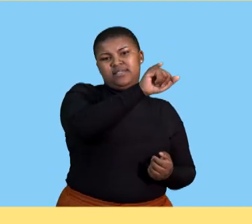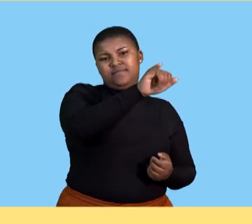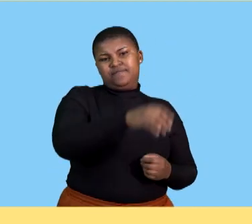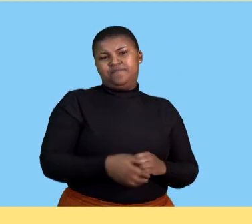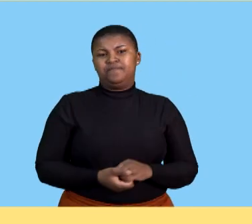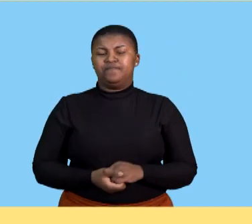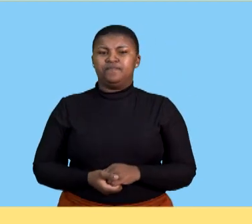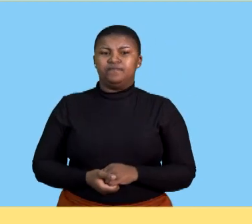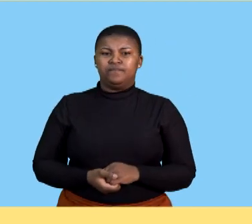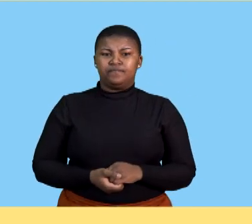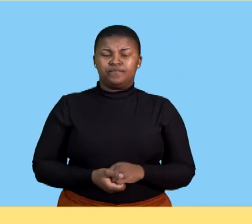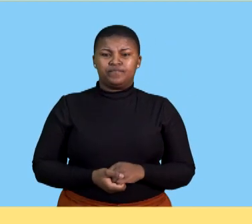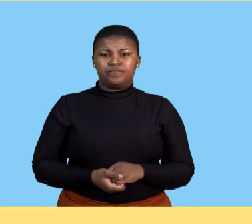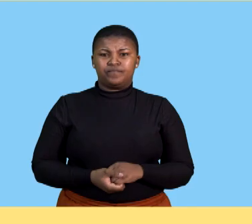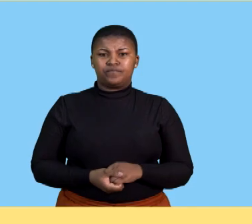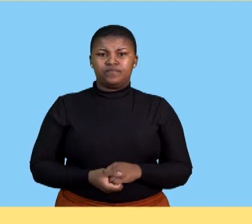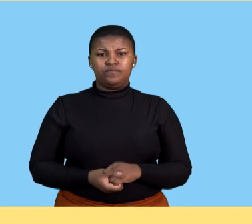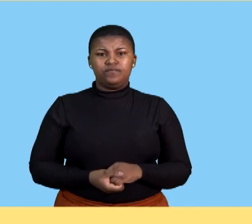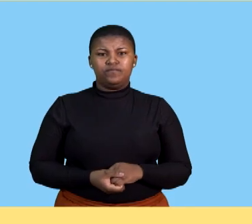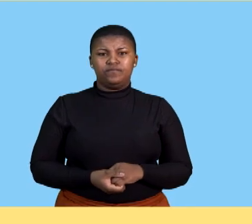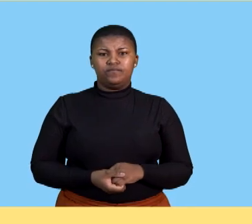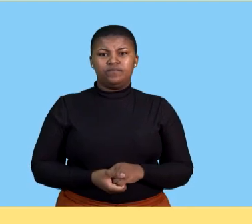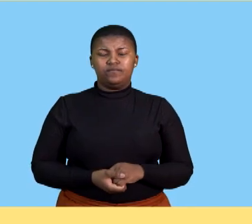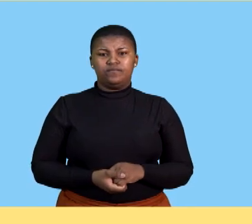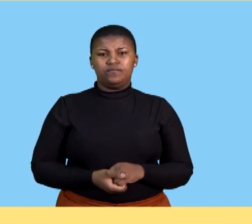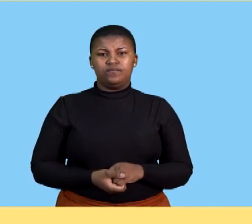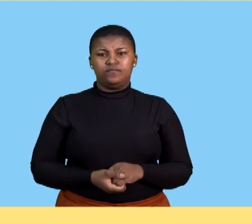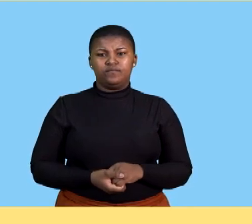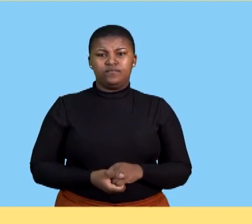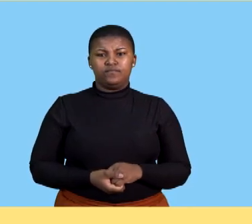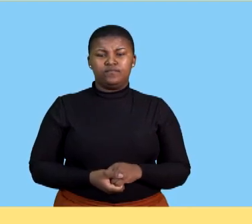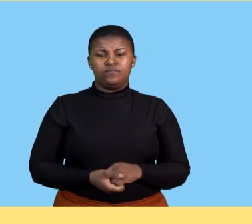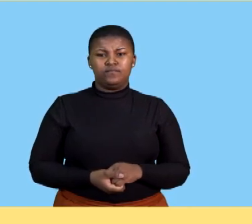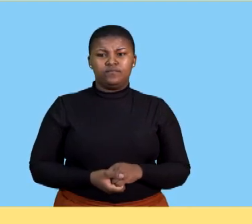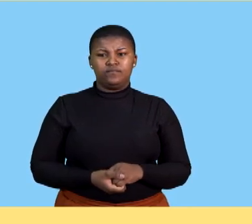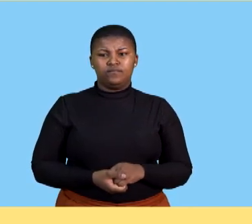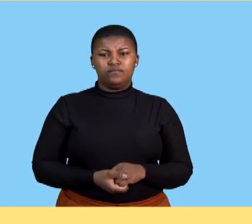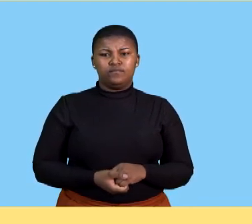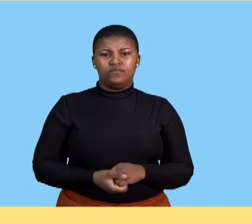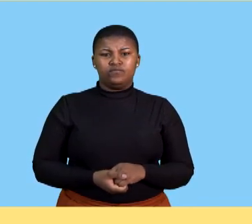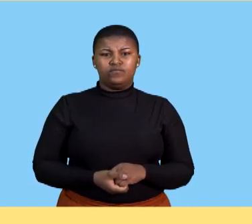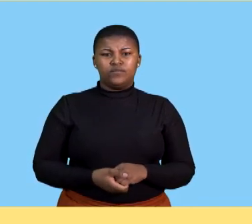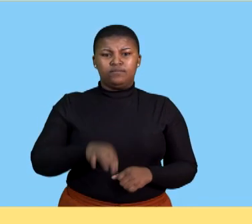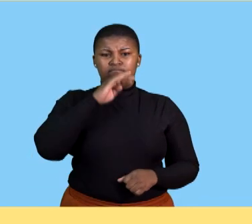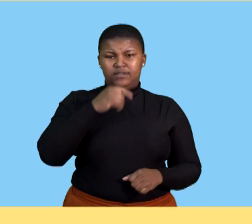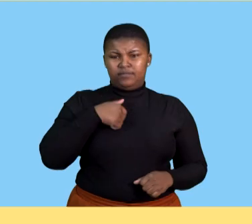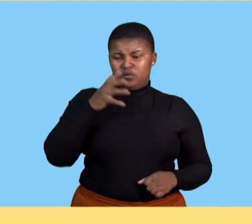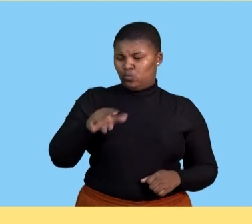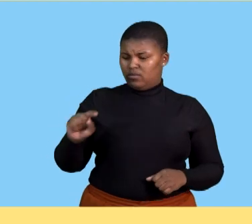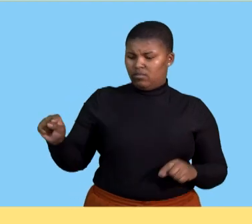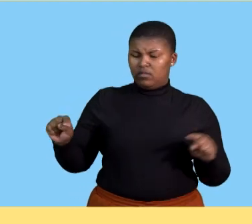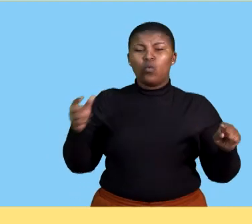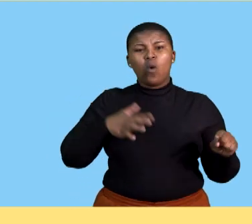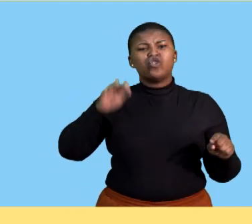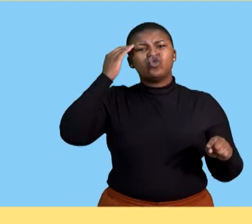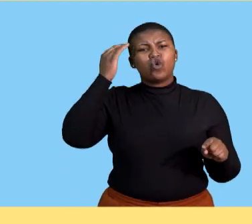loan are 21,000. So I'll come here. We want to know what is